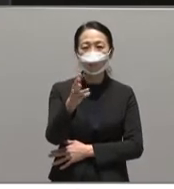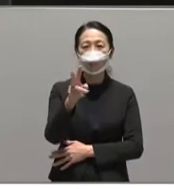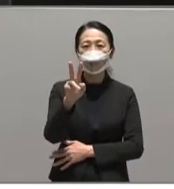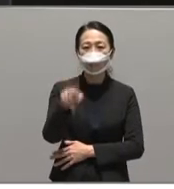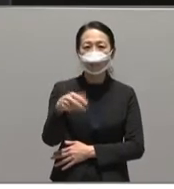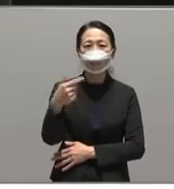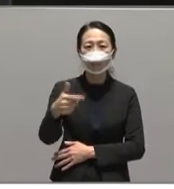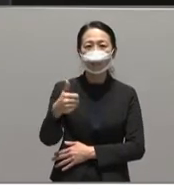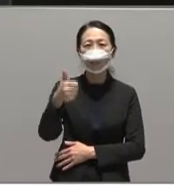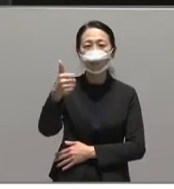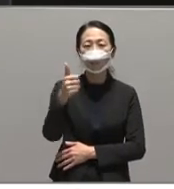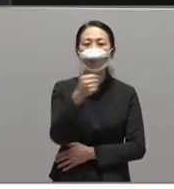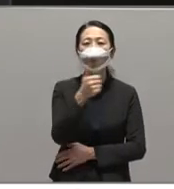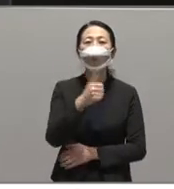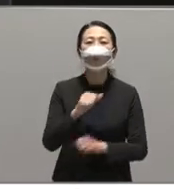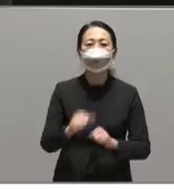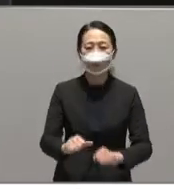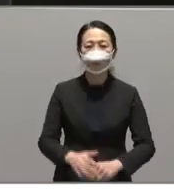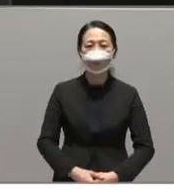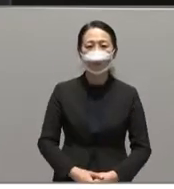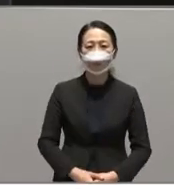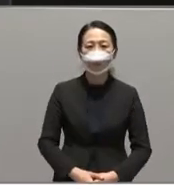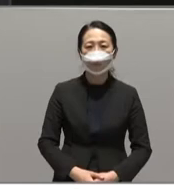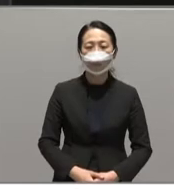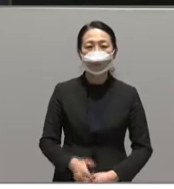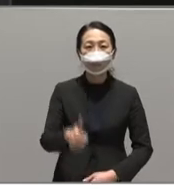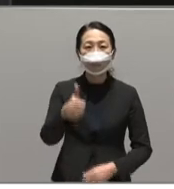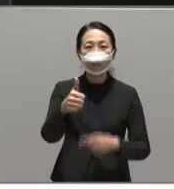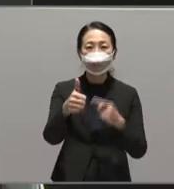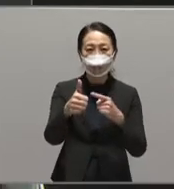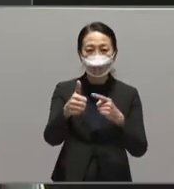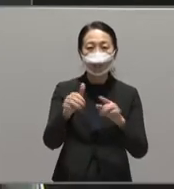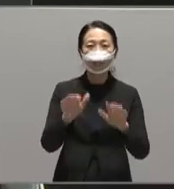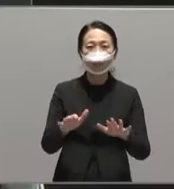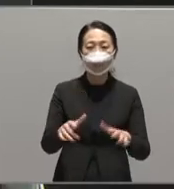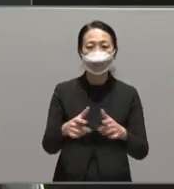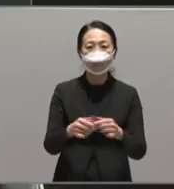And today we have the honor of having Professor Lee with us.